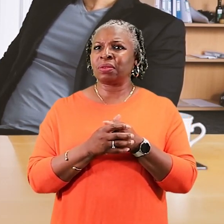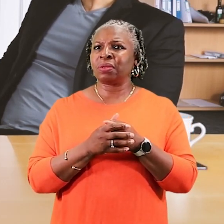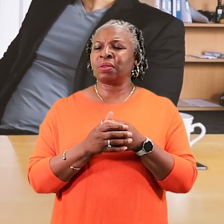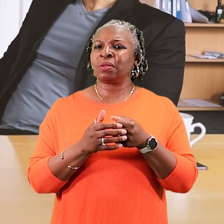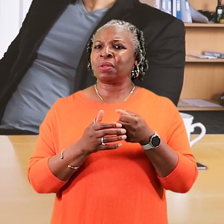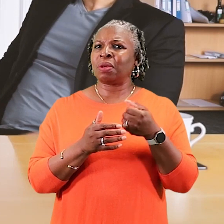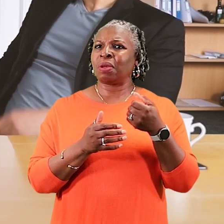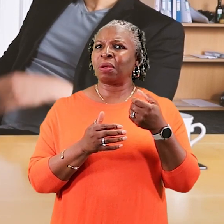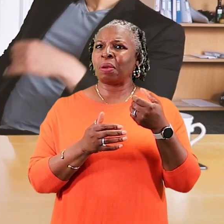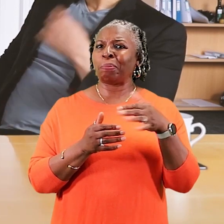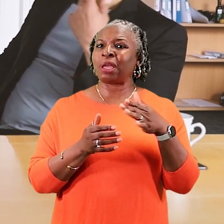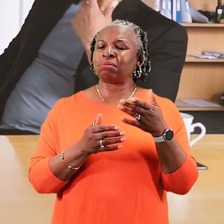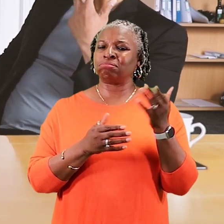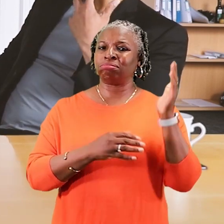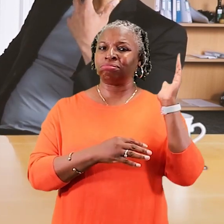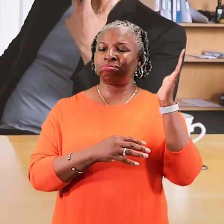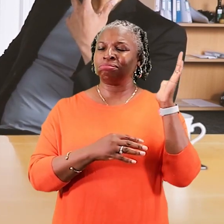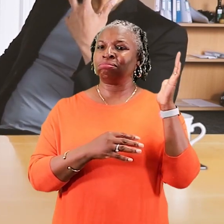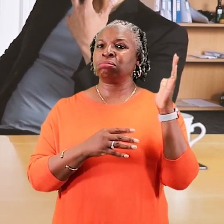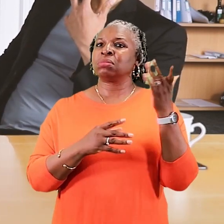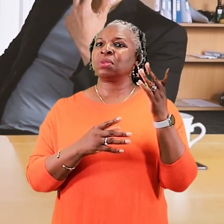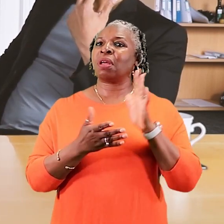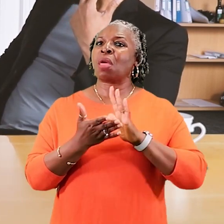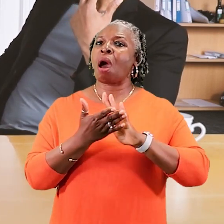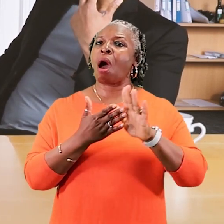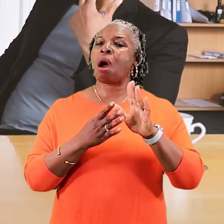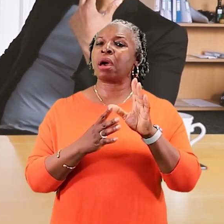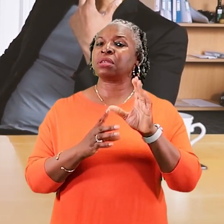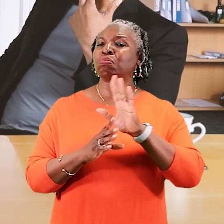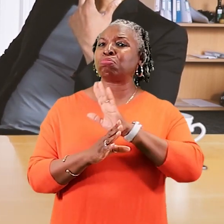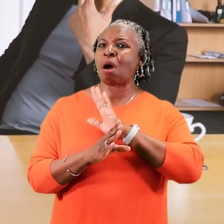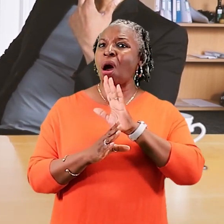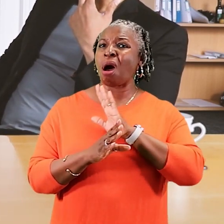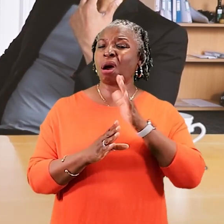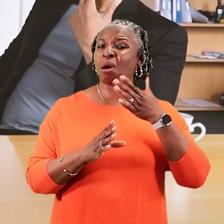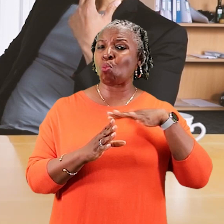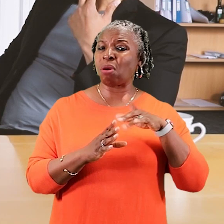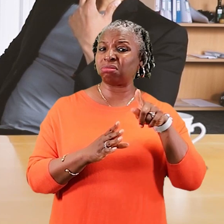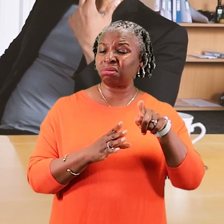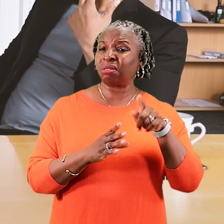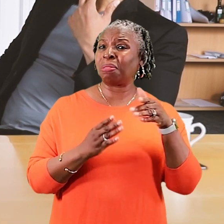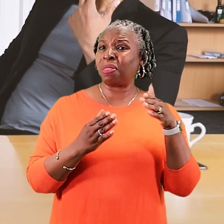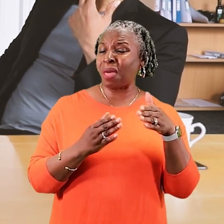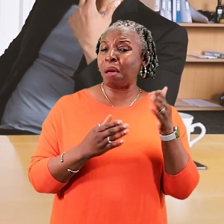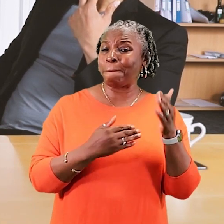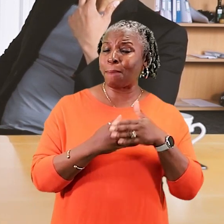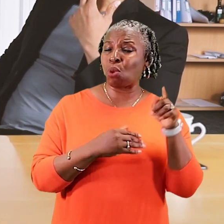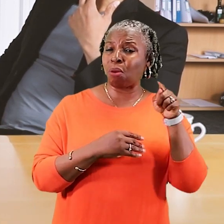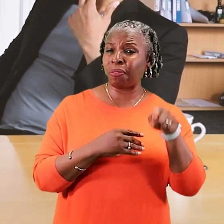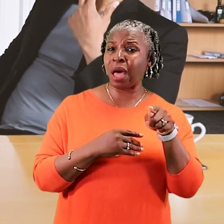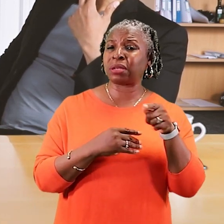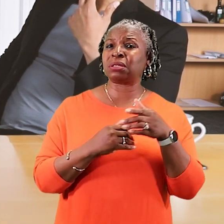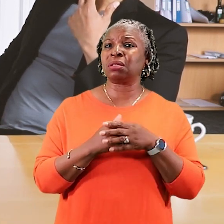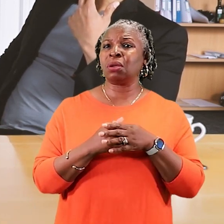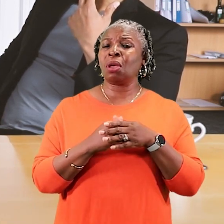the Speakers Corner in London in Hyde Park, but you've told me something about Liverpool that I didn't know, about an Arthur Dooley statue. I'd like to see